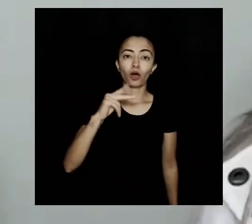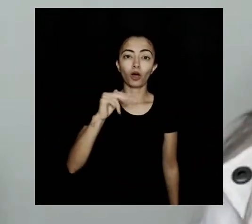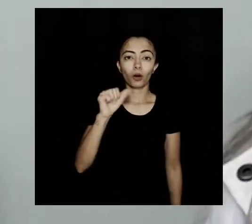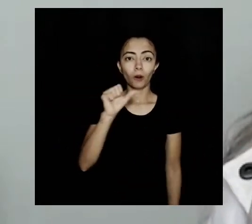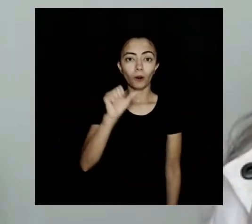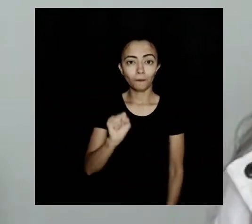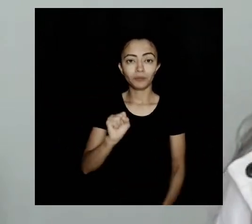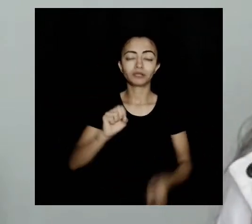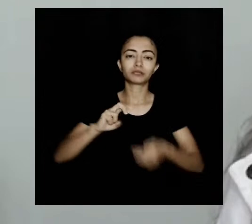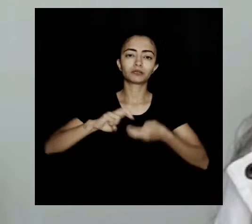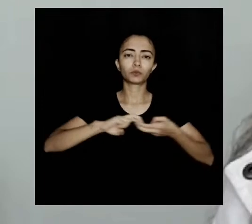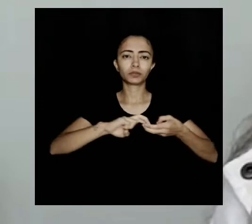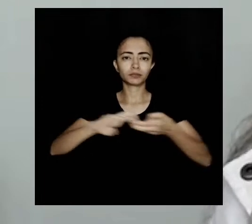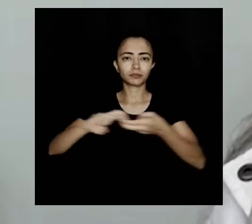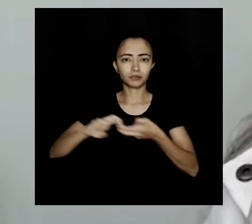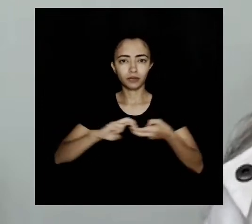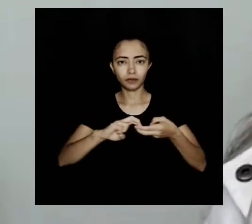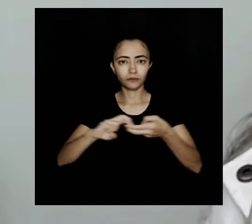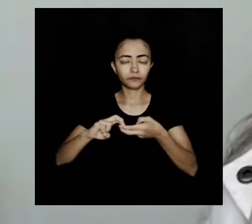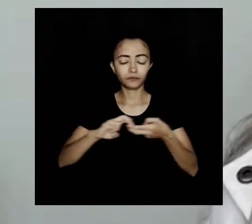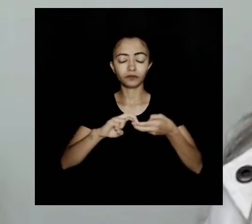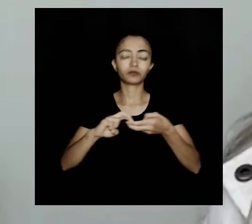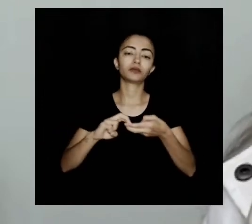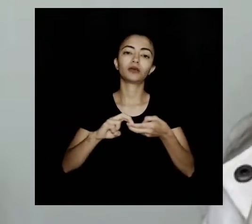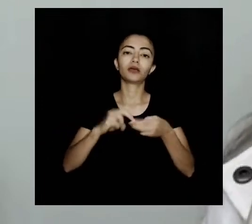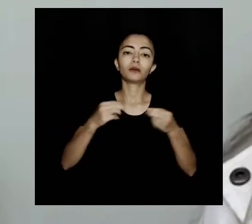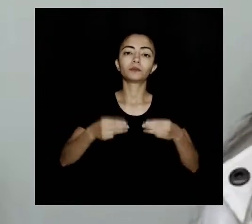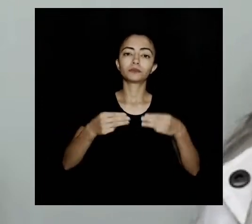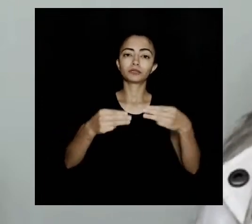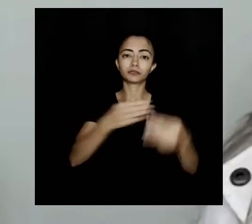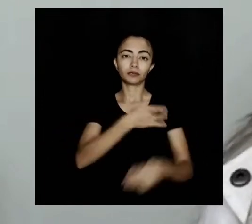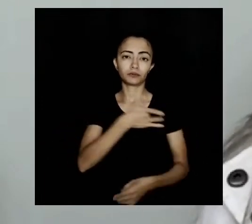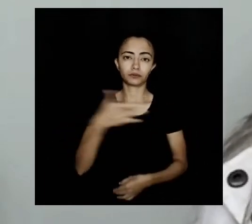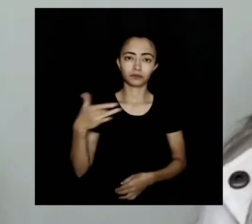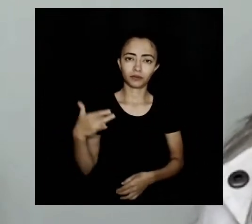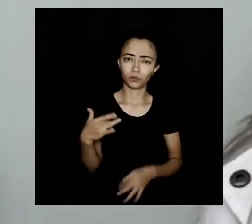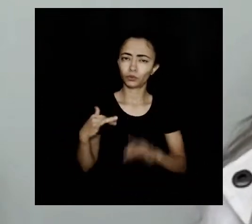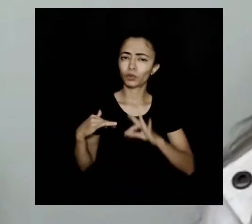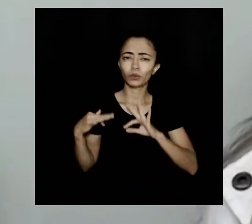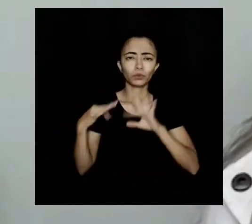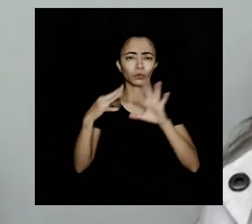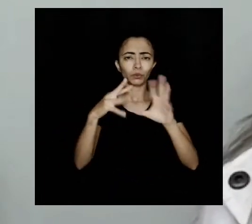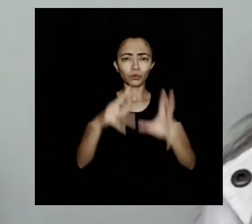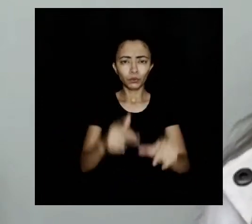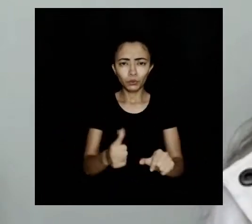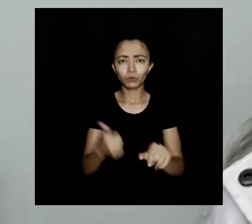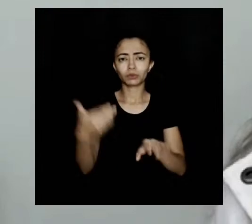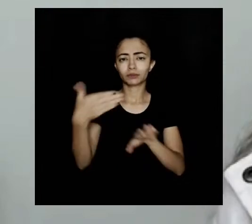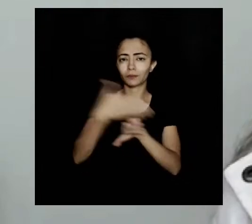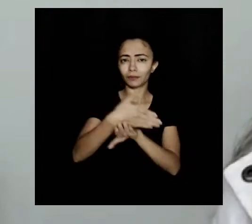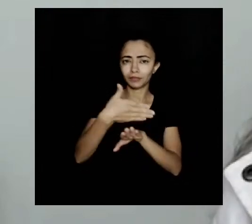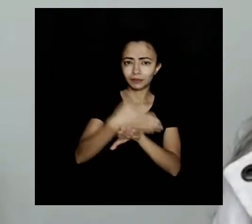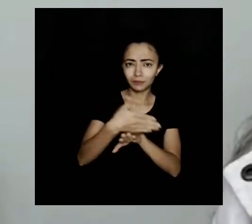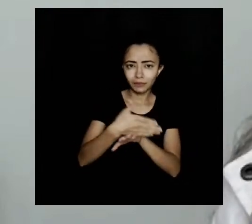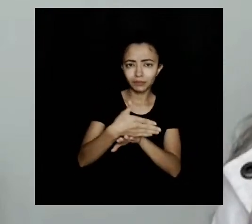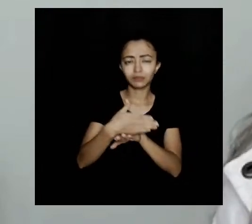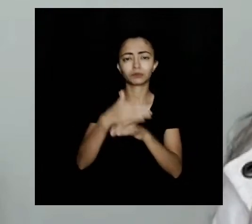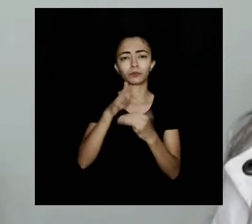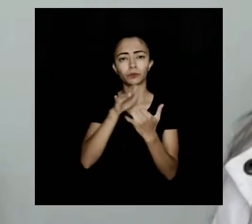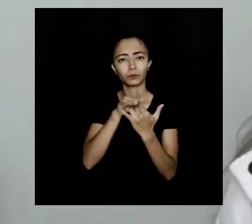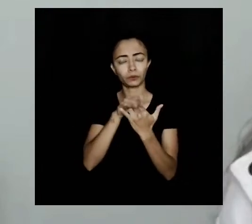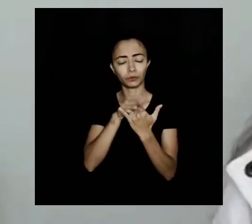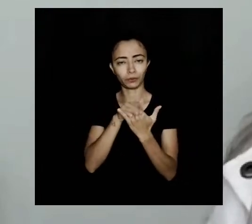to congratulate PAHO, UNICEF, and Visa, the National Sanitary